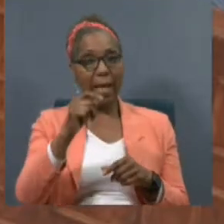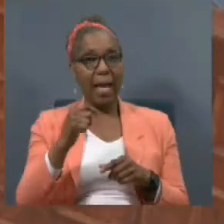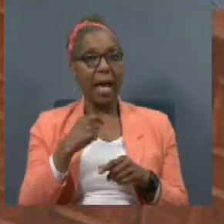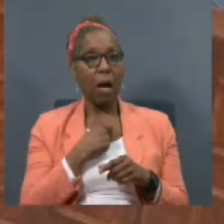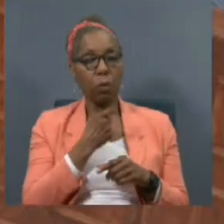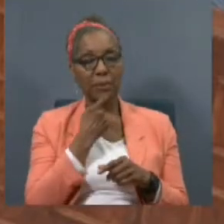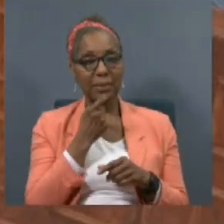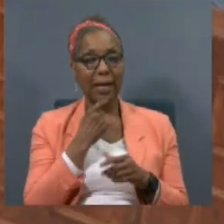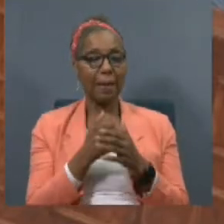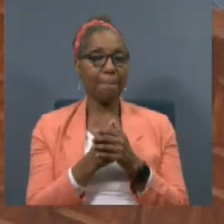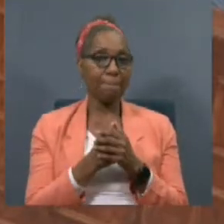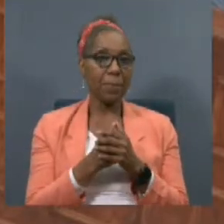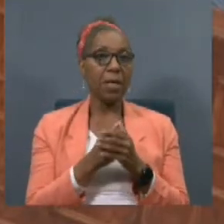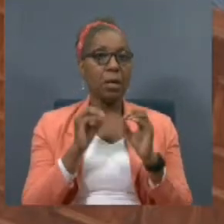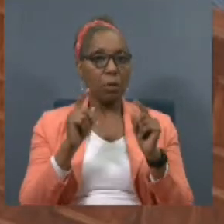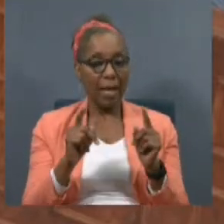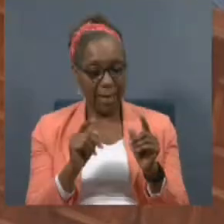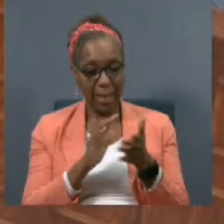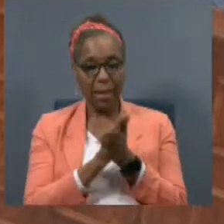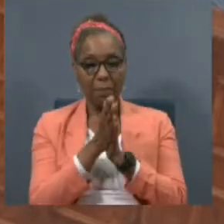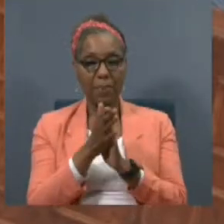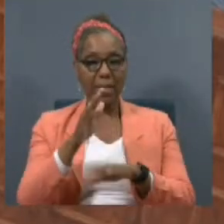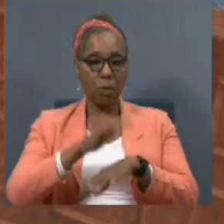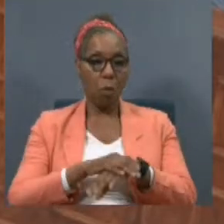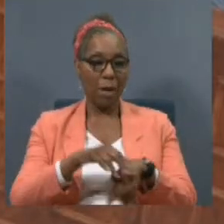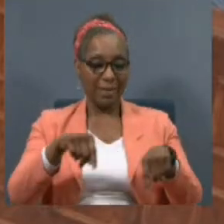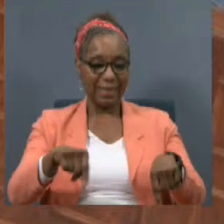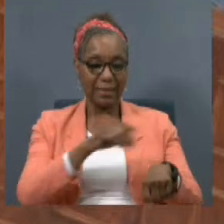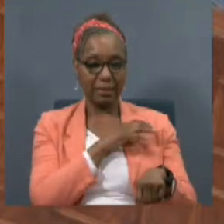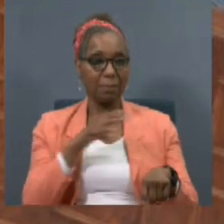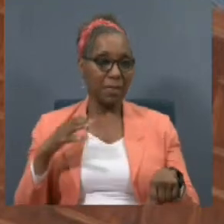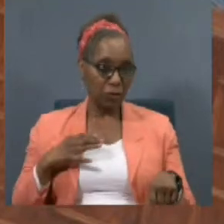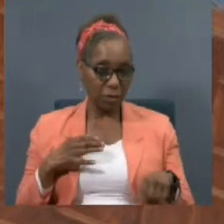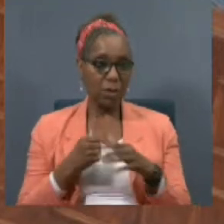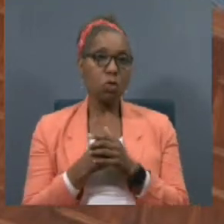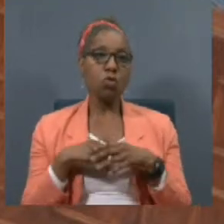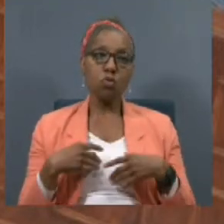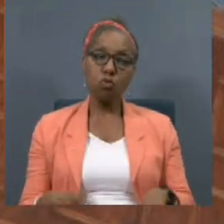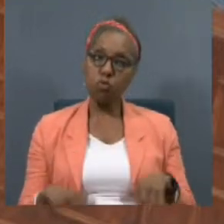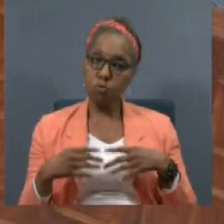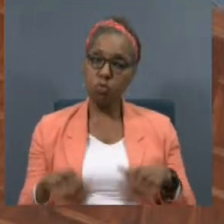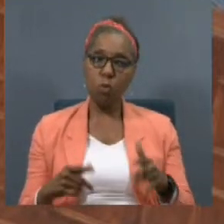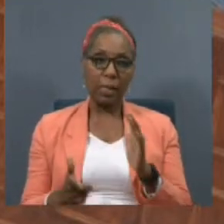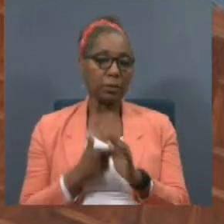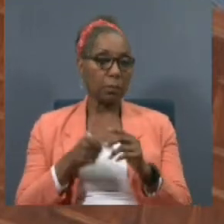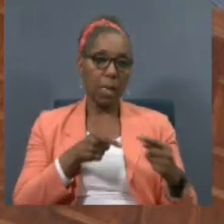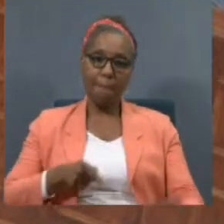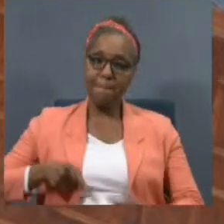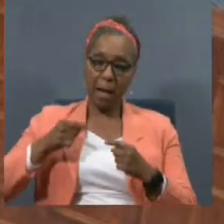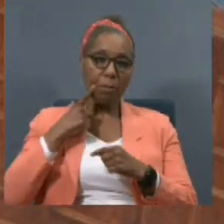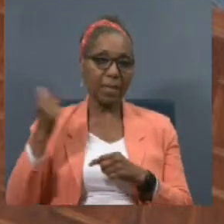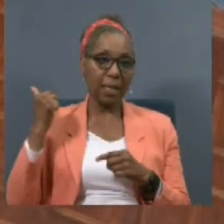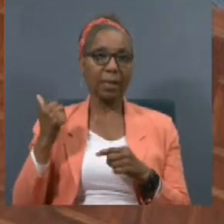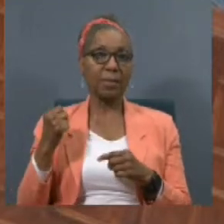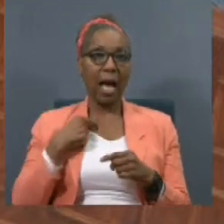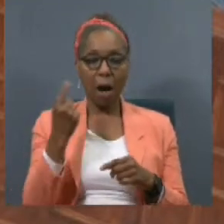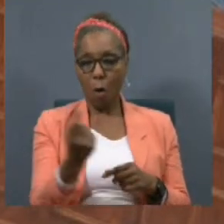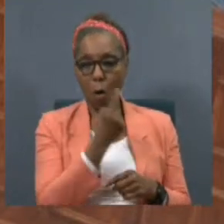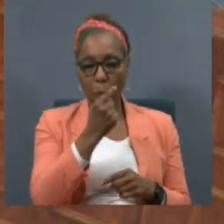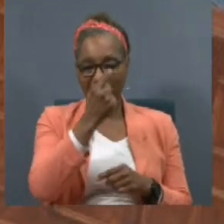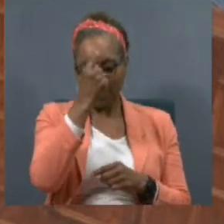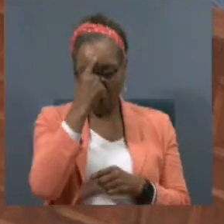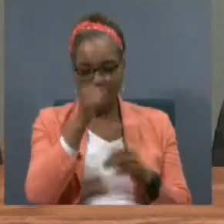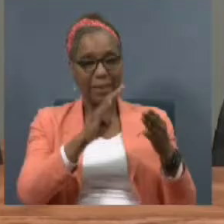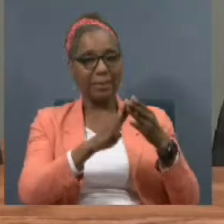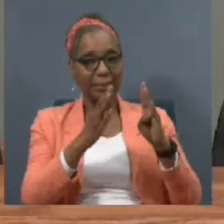this, being on this commission is a battle at times because, I mean, I've always thought that the